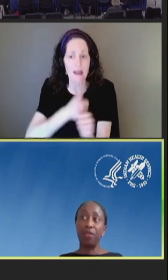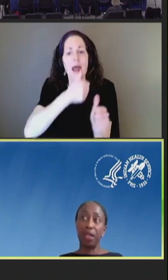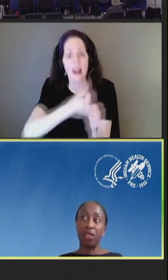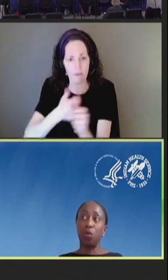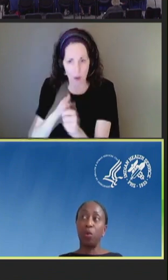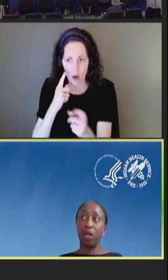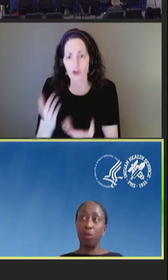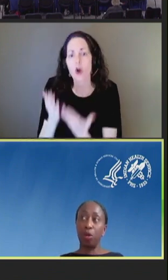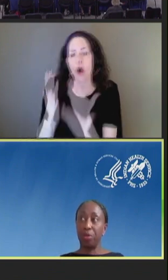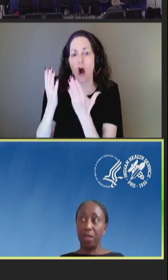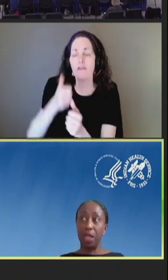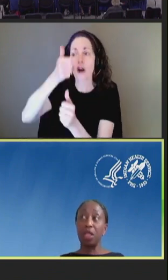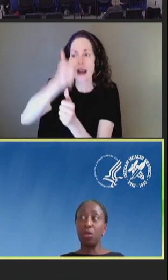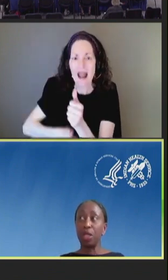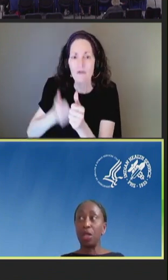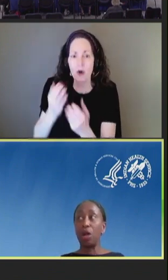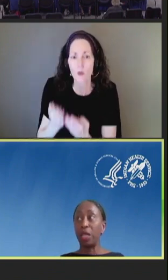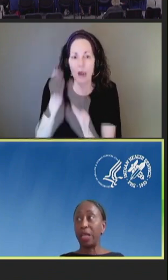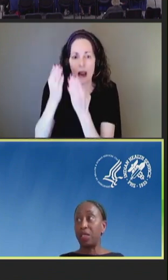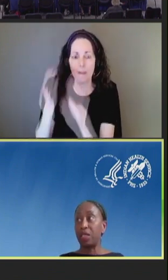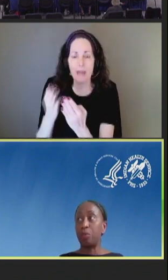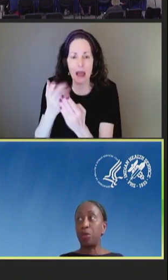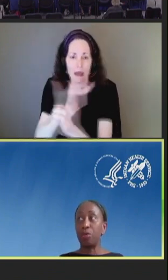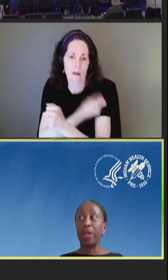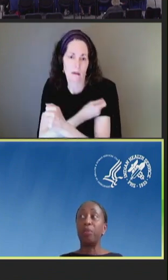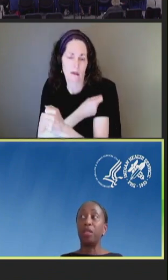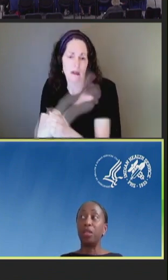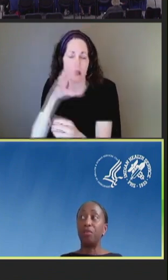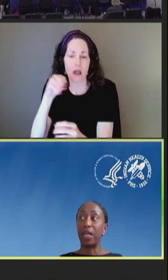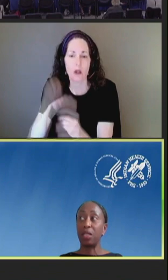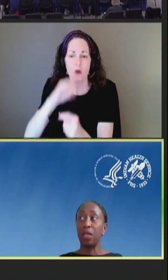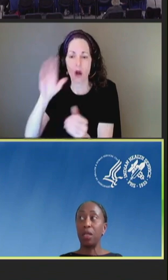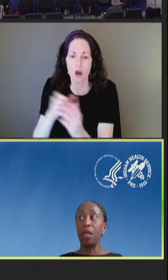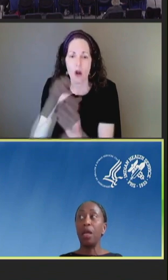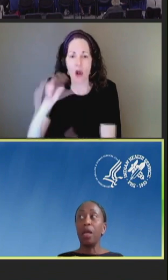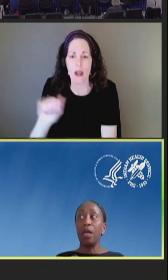recommended vaccine when appropriate, including all ACIP recommended